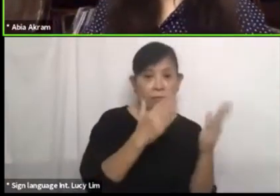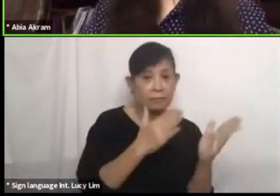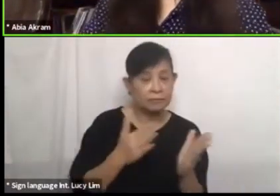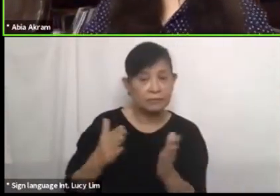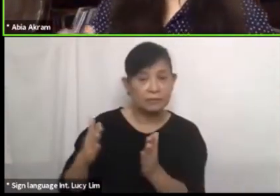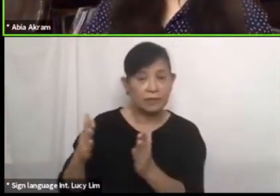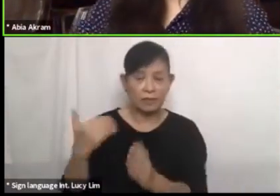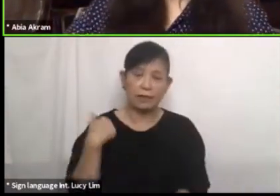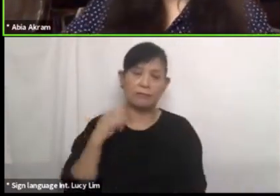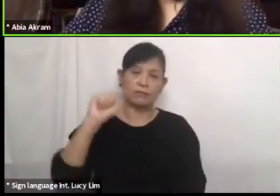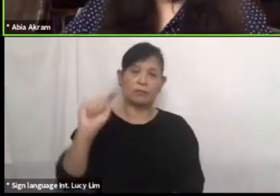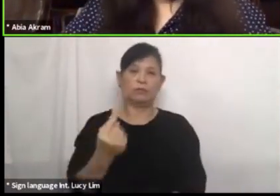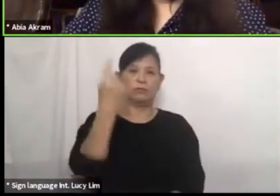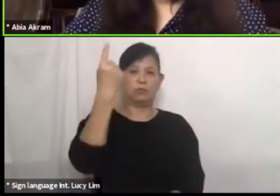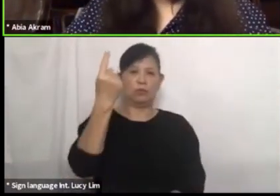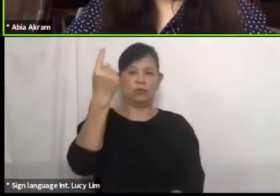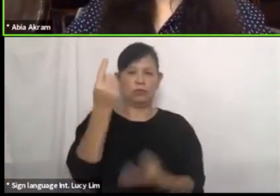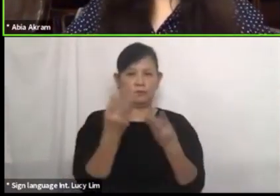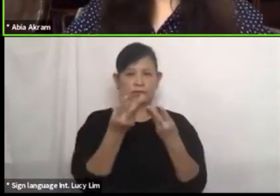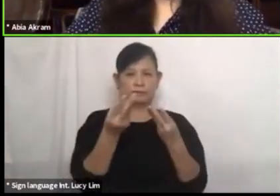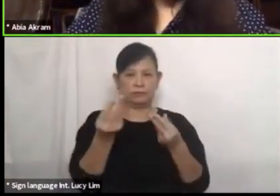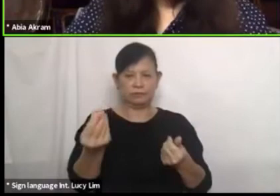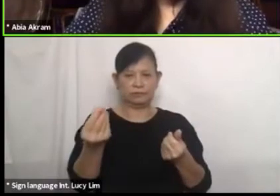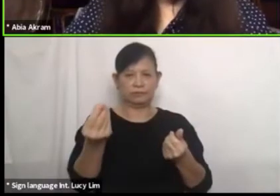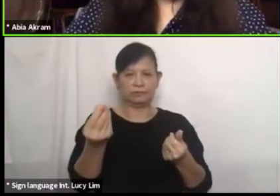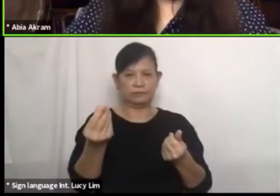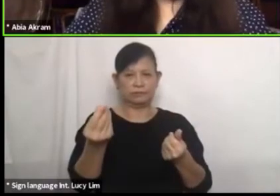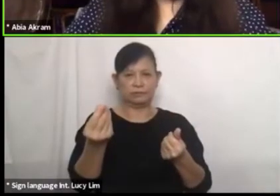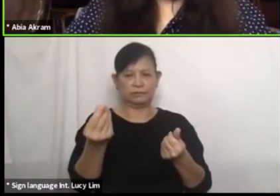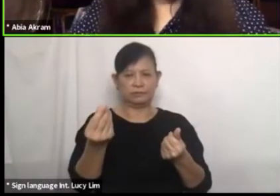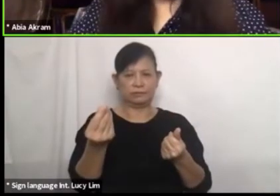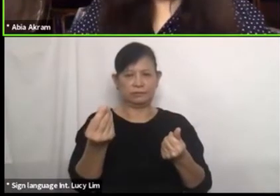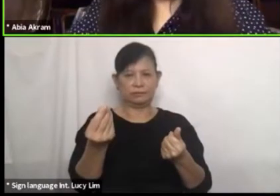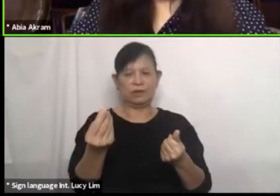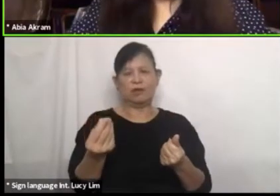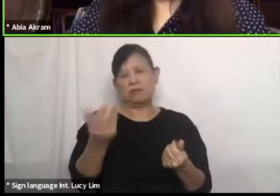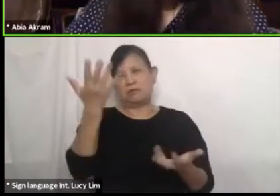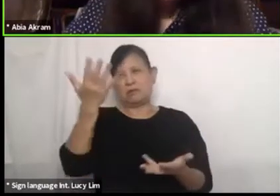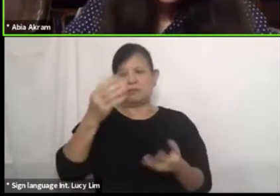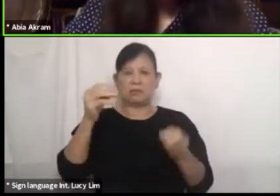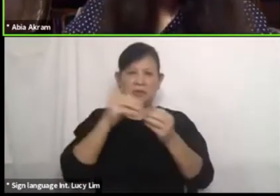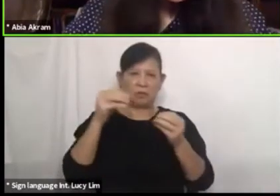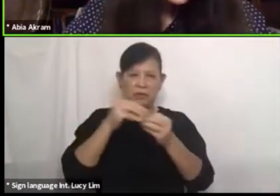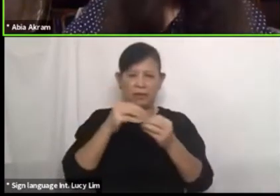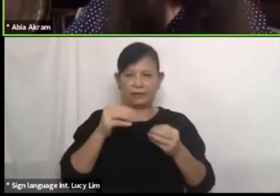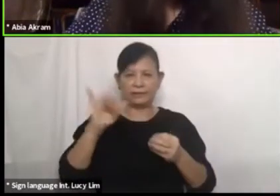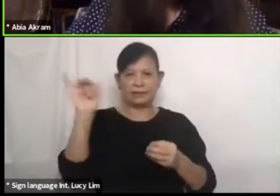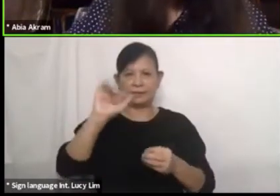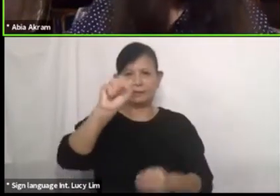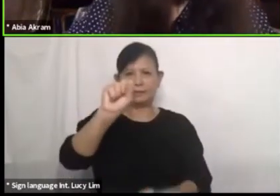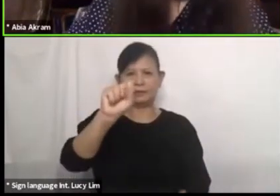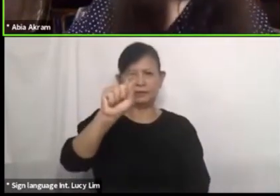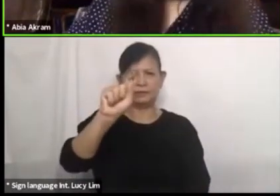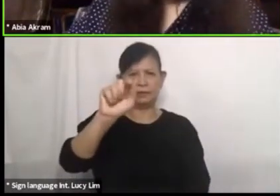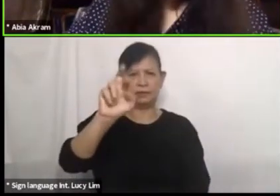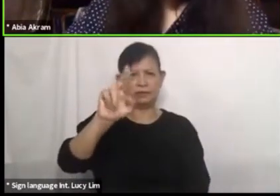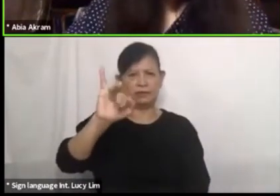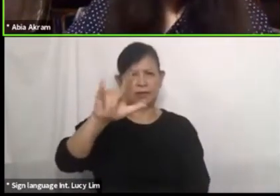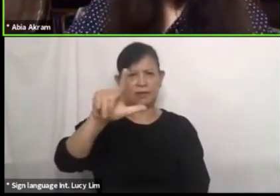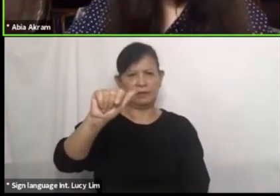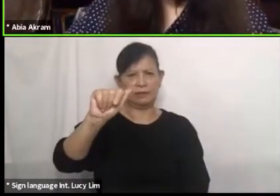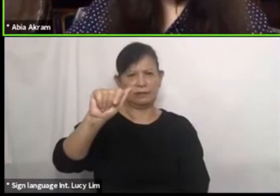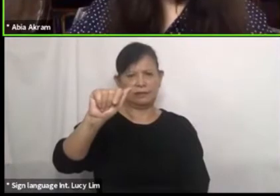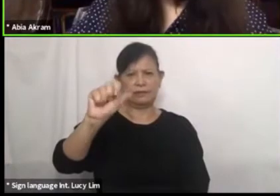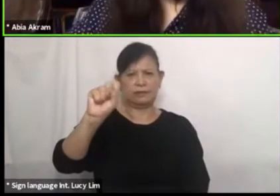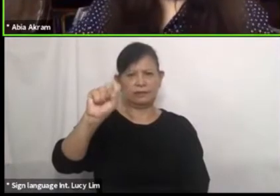solution of giving them the forced sterilization or sometimes even not discuss with them. So thank you very